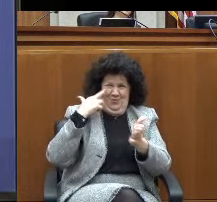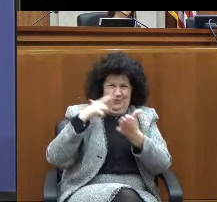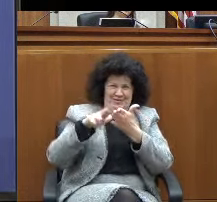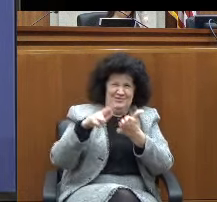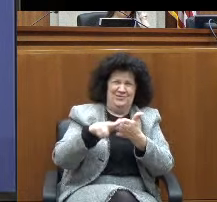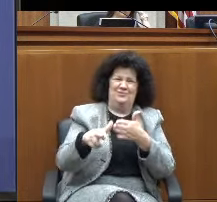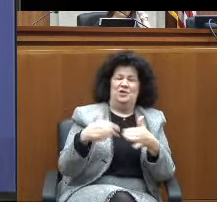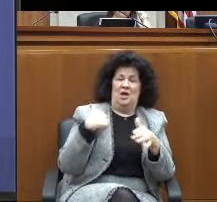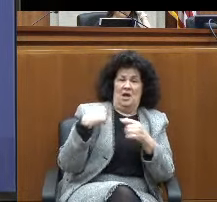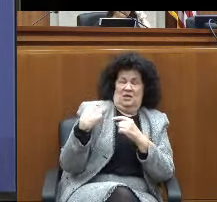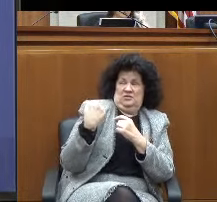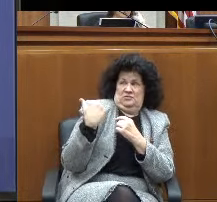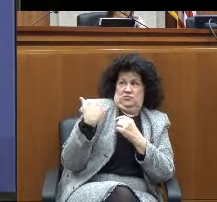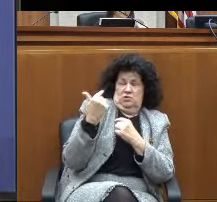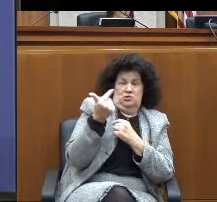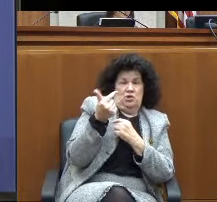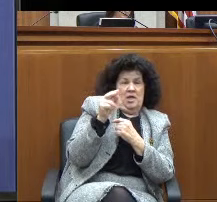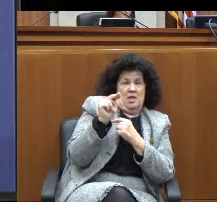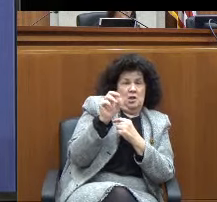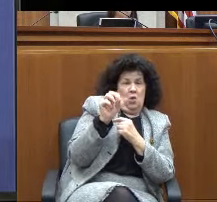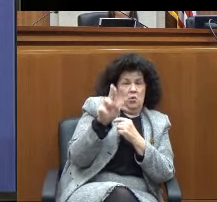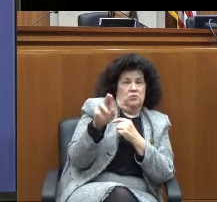attend the GNOU Summit,